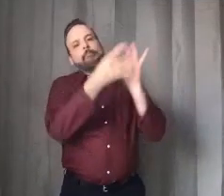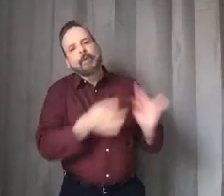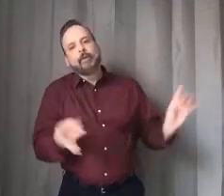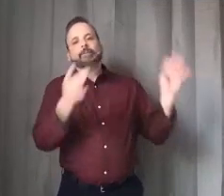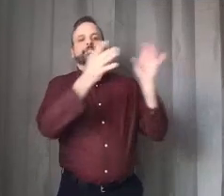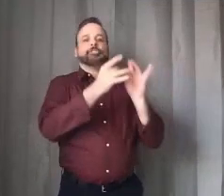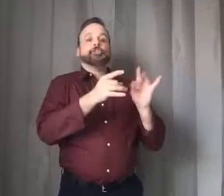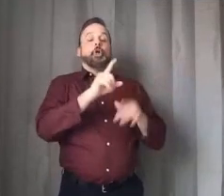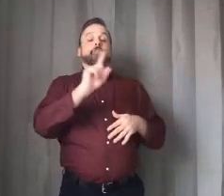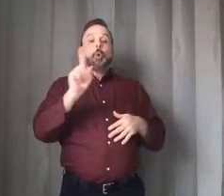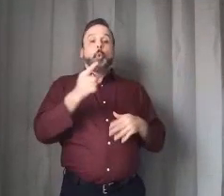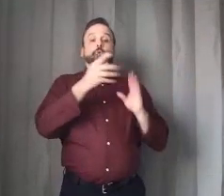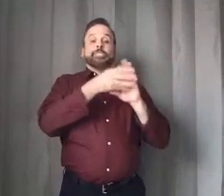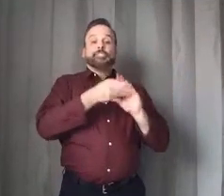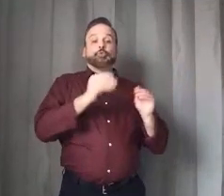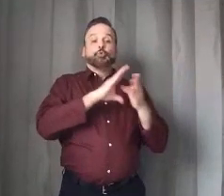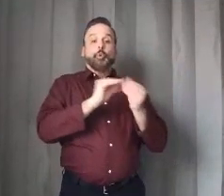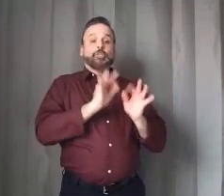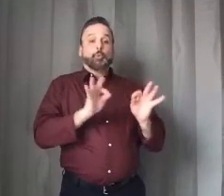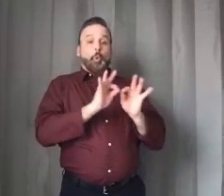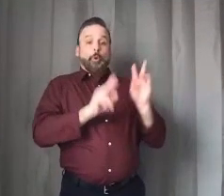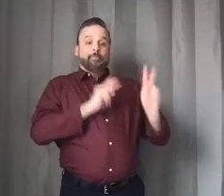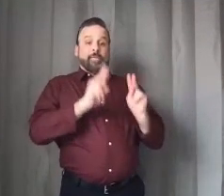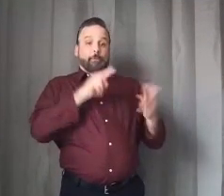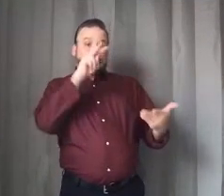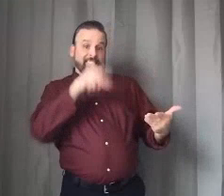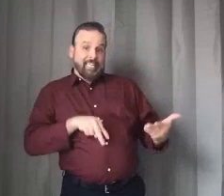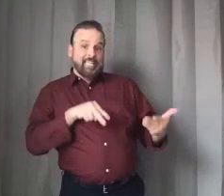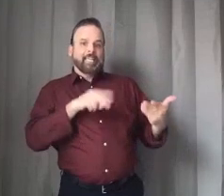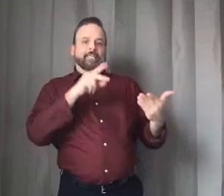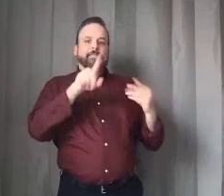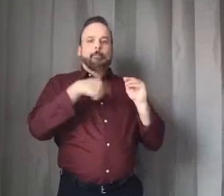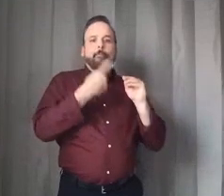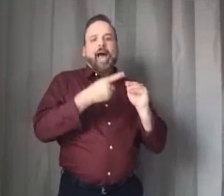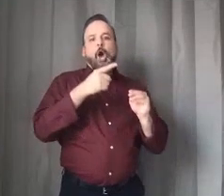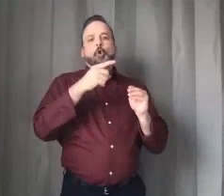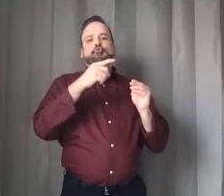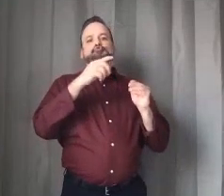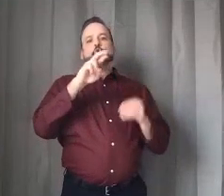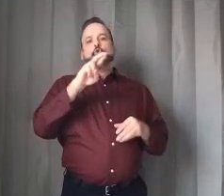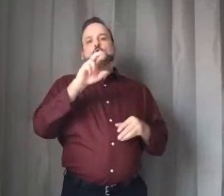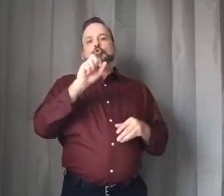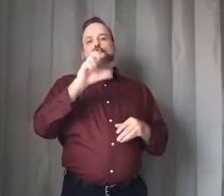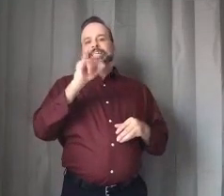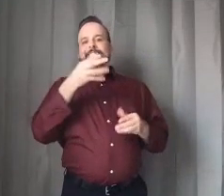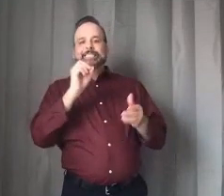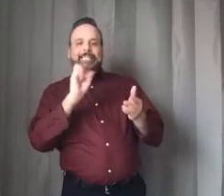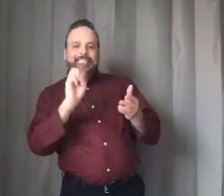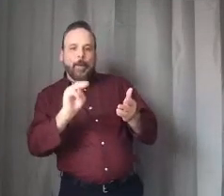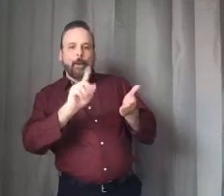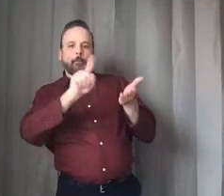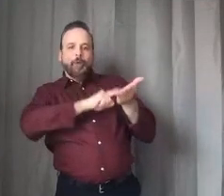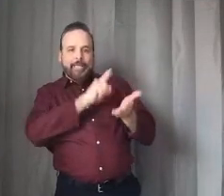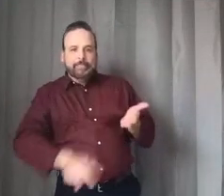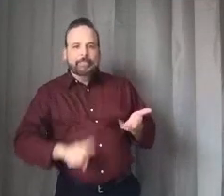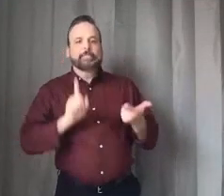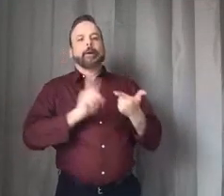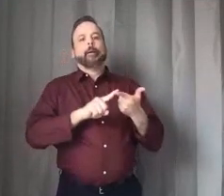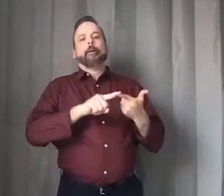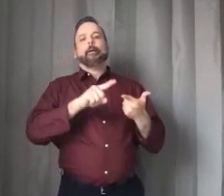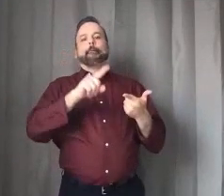worth everyone seeing are the ones that have to do with racism or colorism or those kind of things,